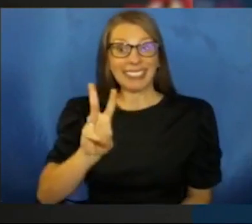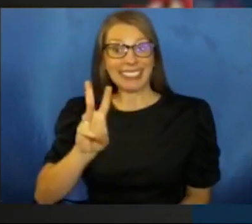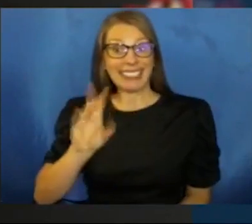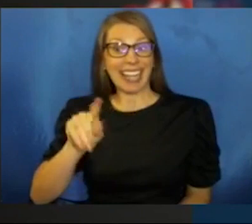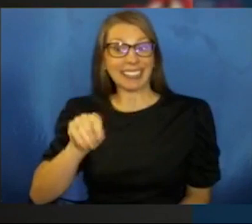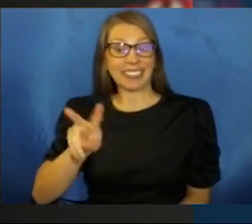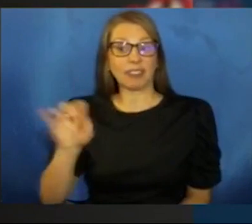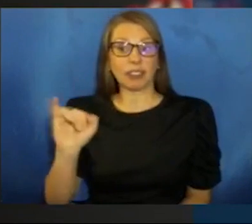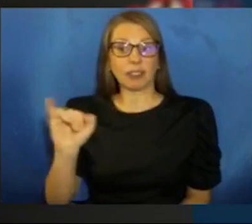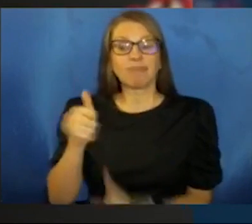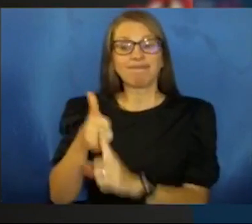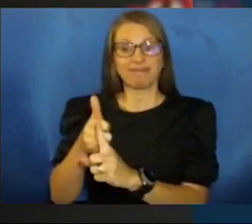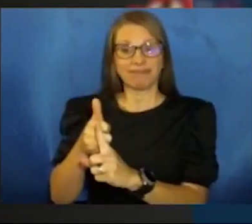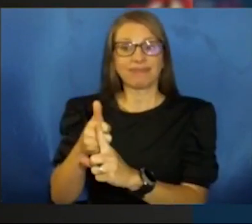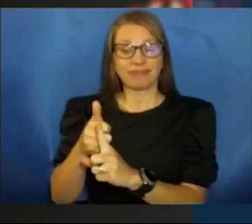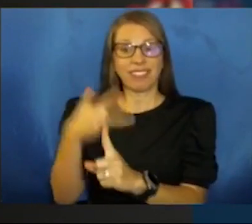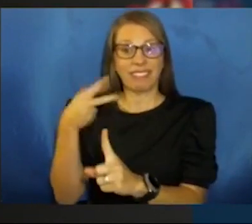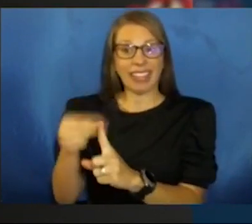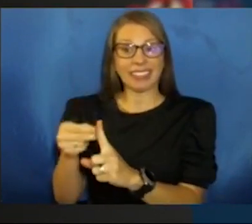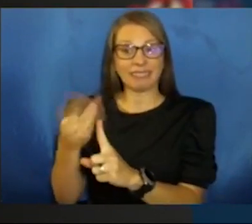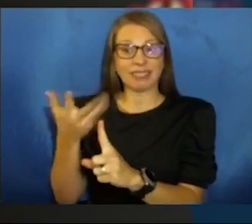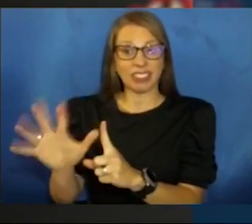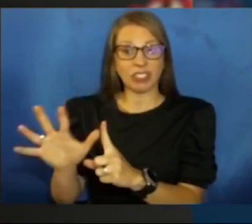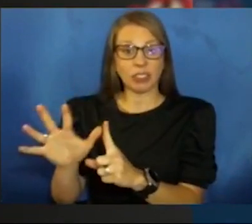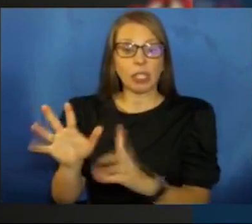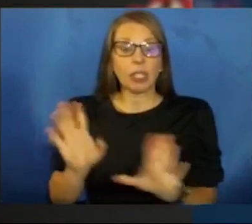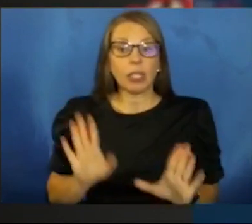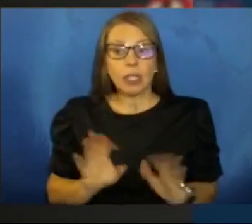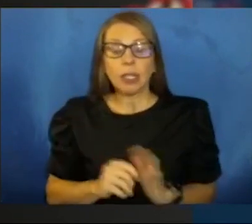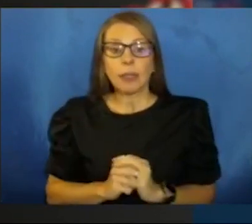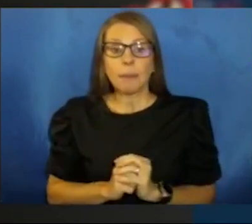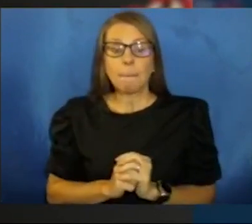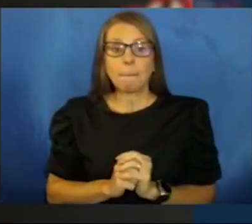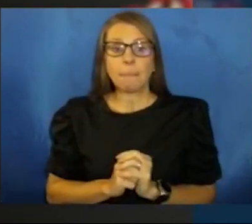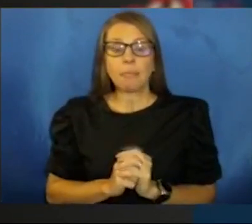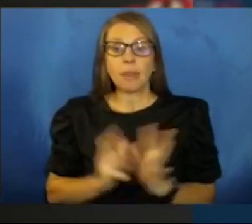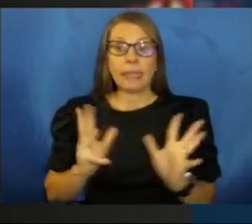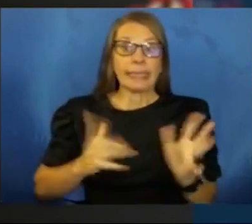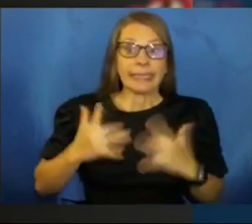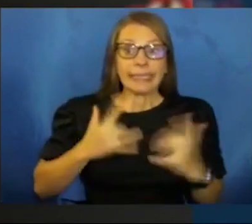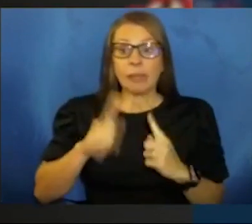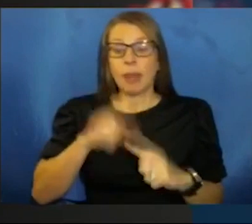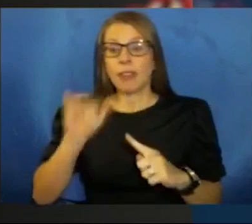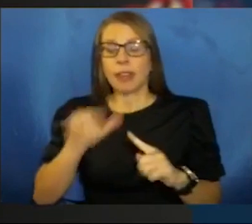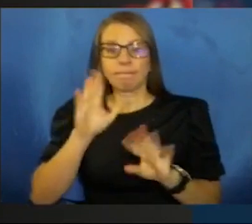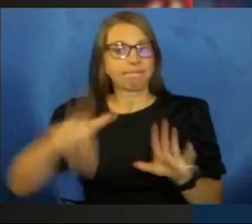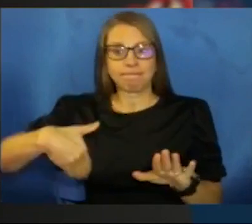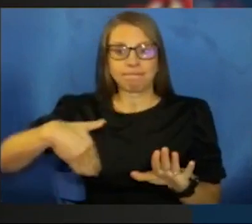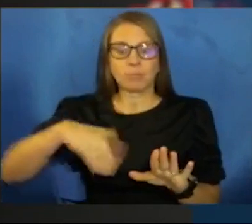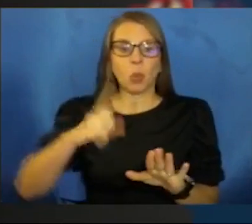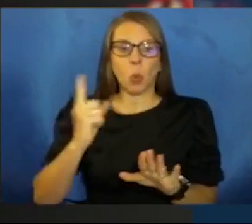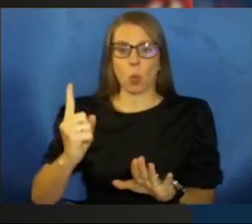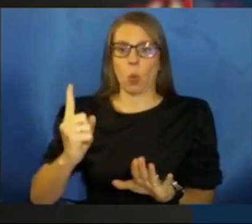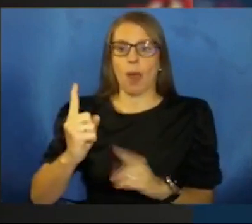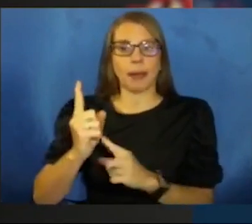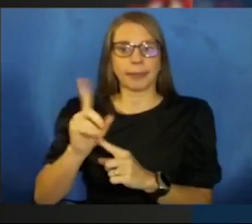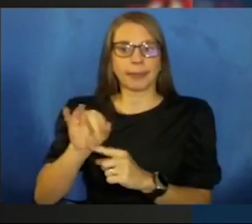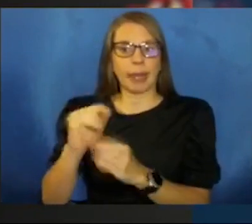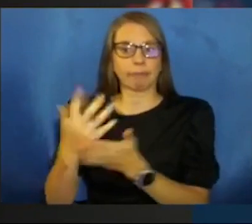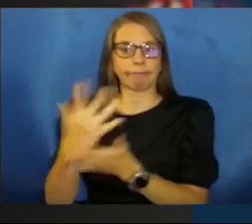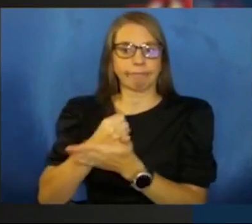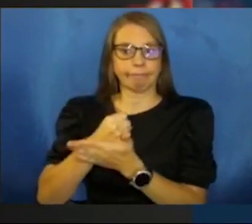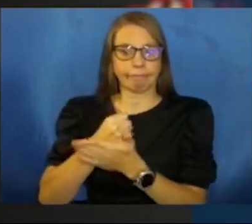vaccinated. Now, I wouldn't get too elated about that. It is just one data point. Obviously, what we have seen at our health